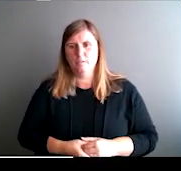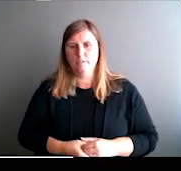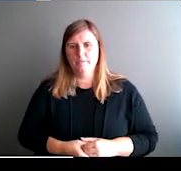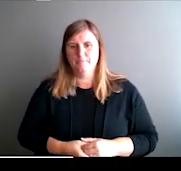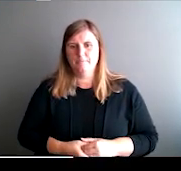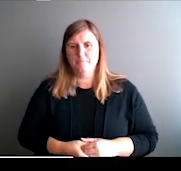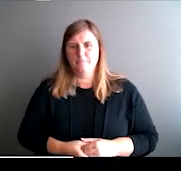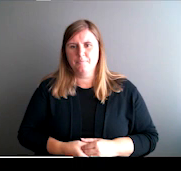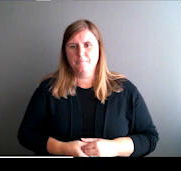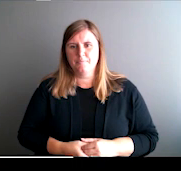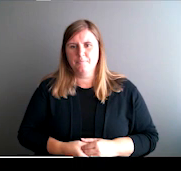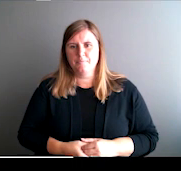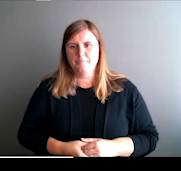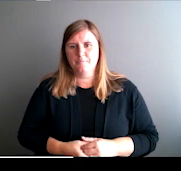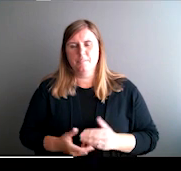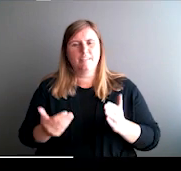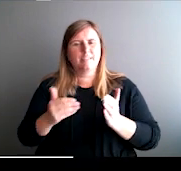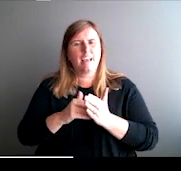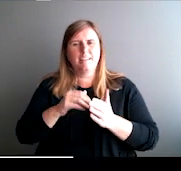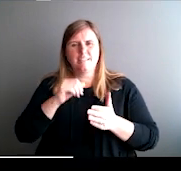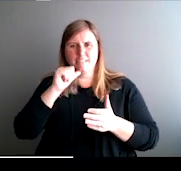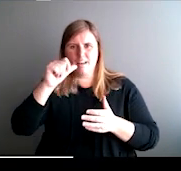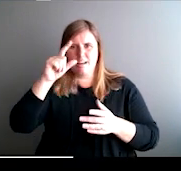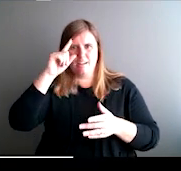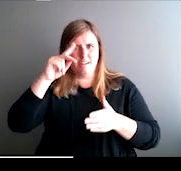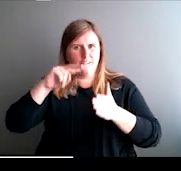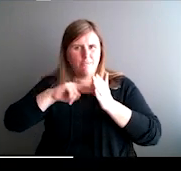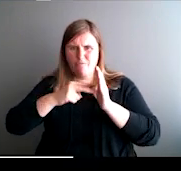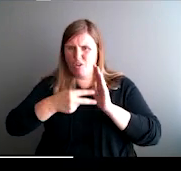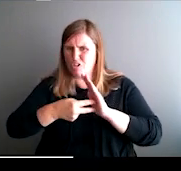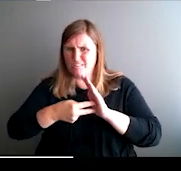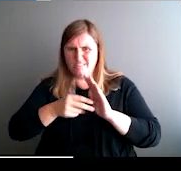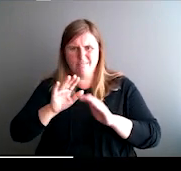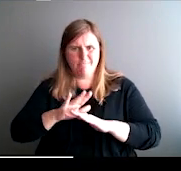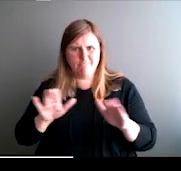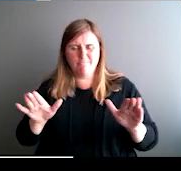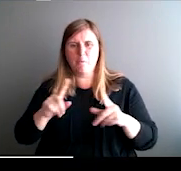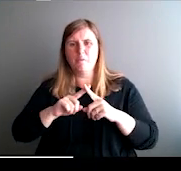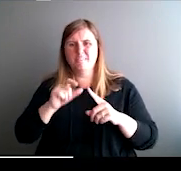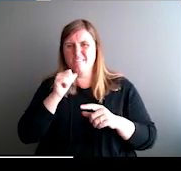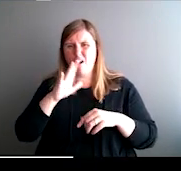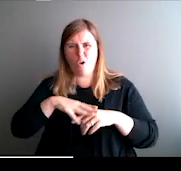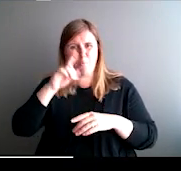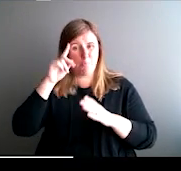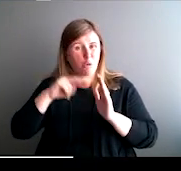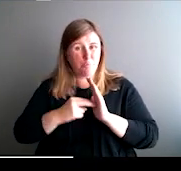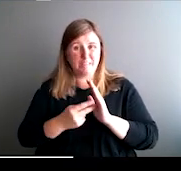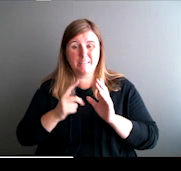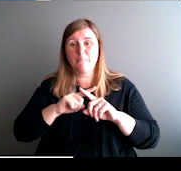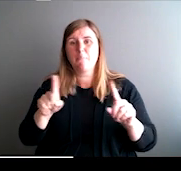Once again, this is inadvertent. People don't do these things on purpose, but it's an important